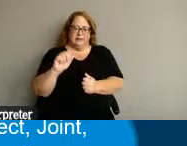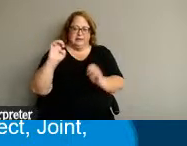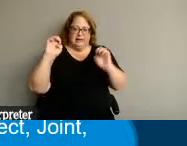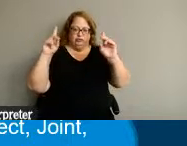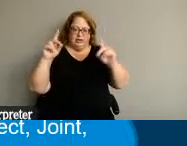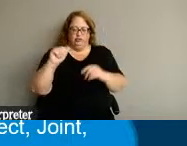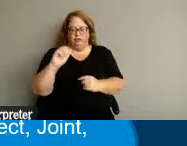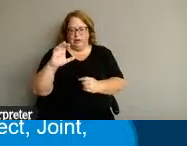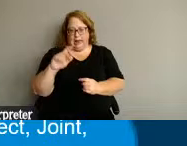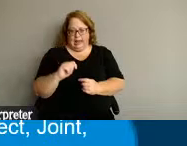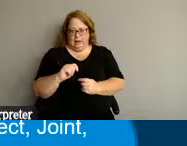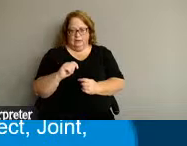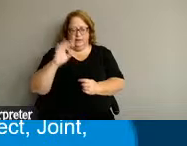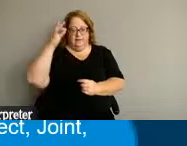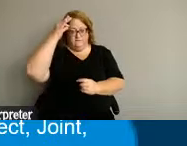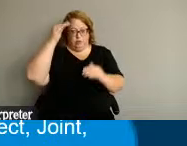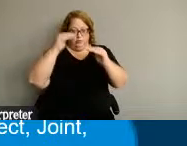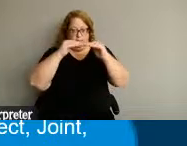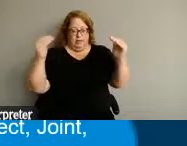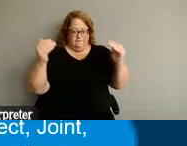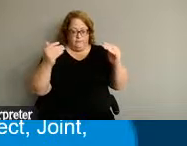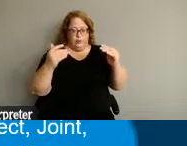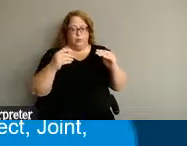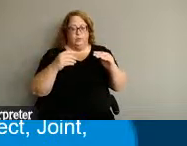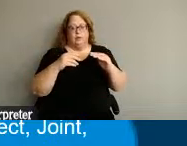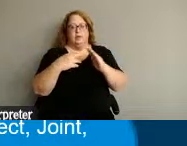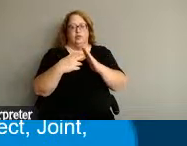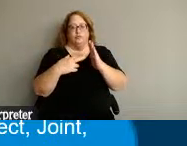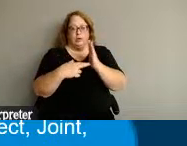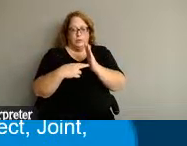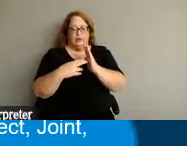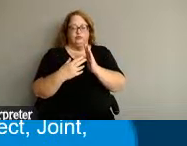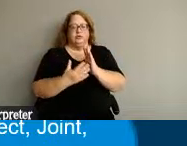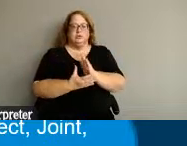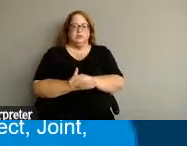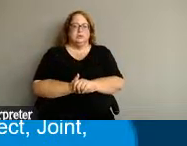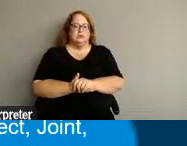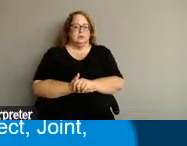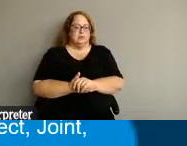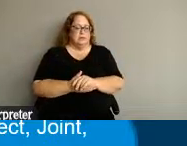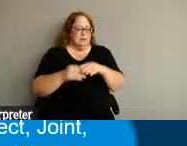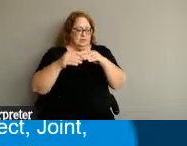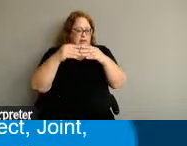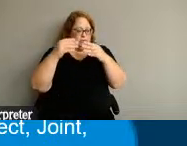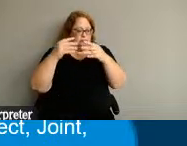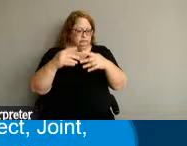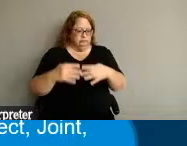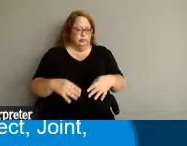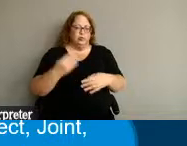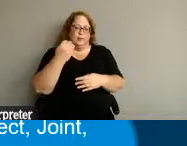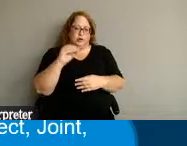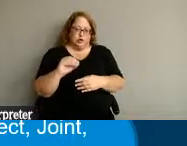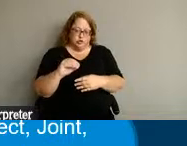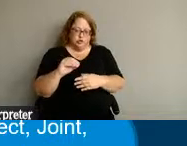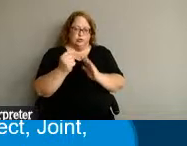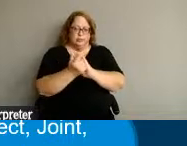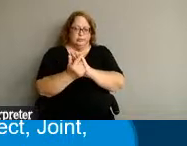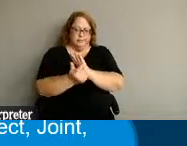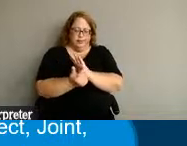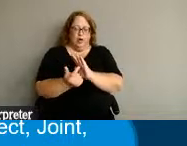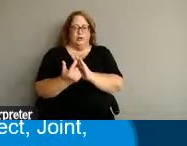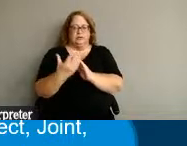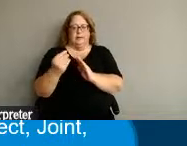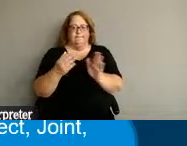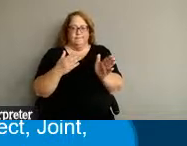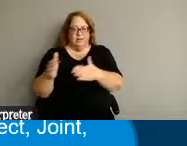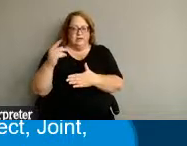Education Act, the federal level, the statutes and the regulations, which then trickles down to Missouri statutes and the Missouri State Plan